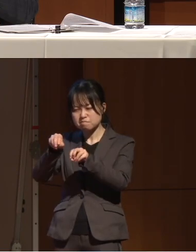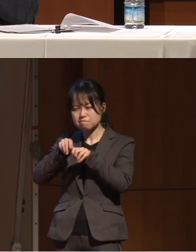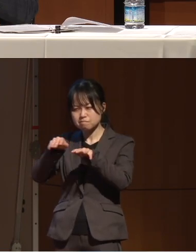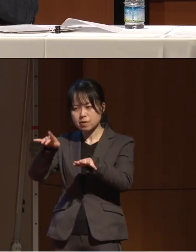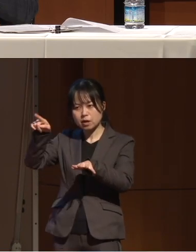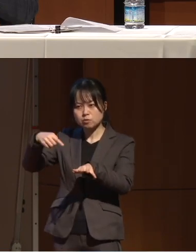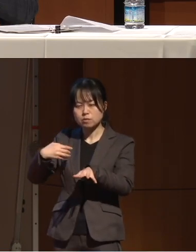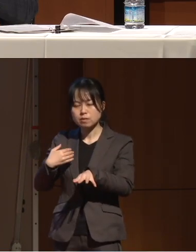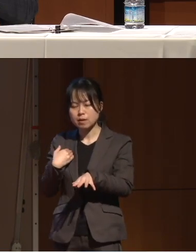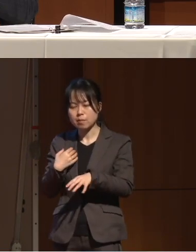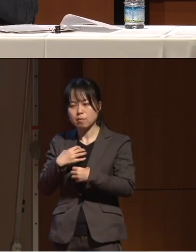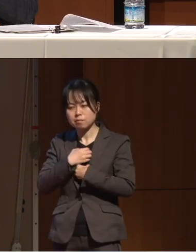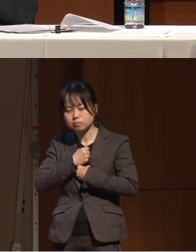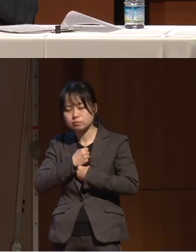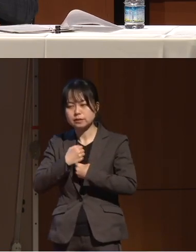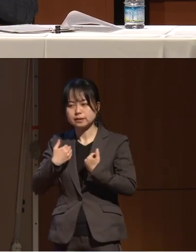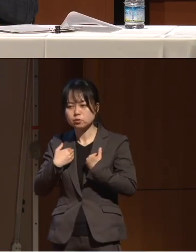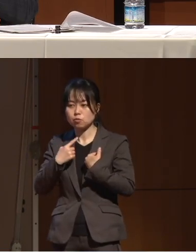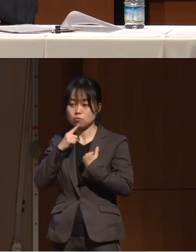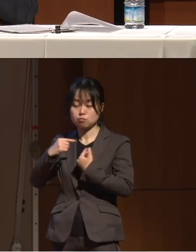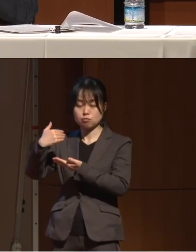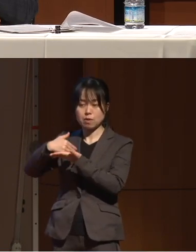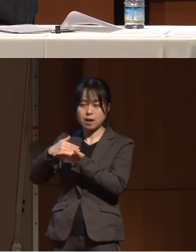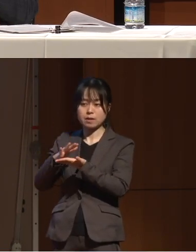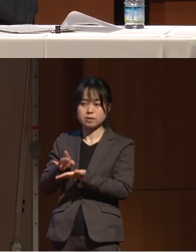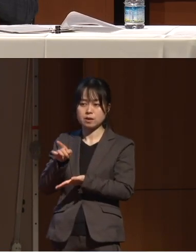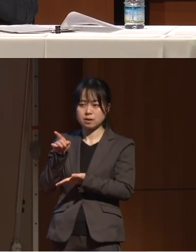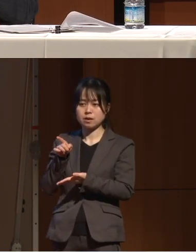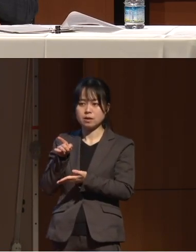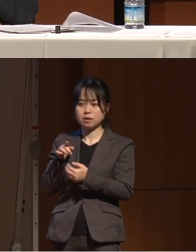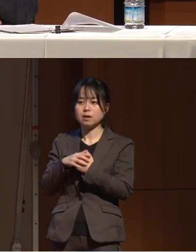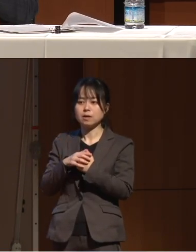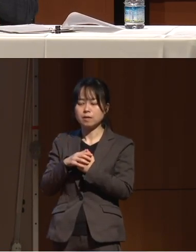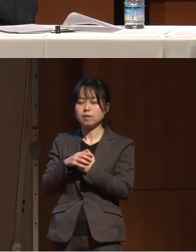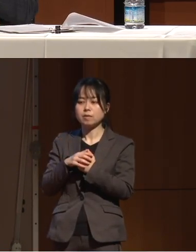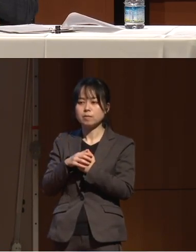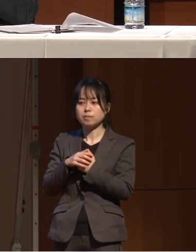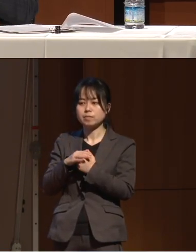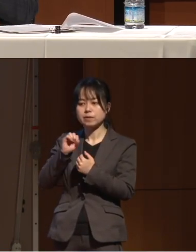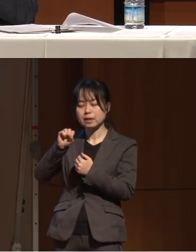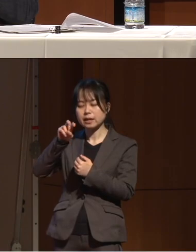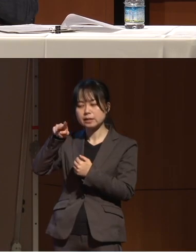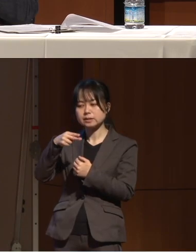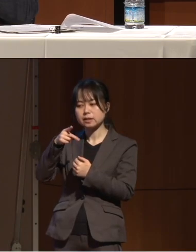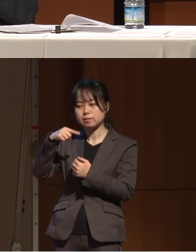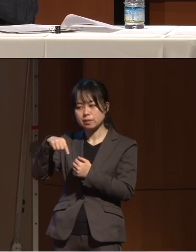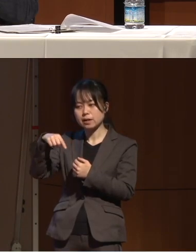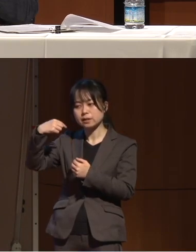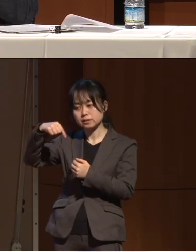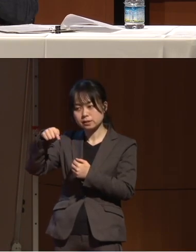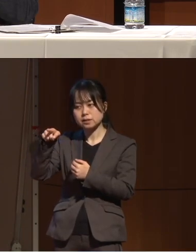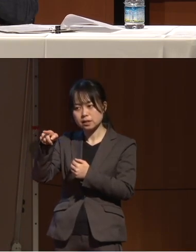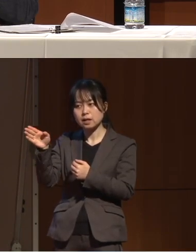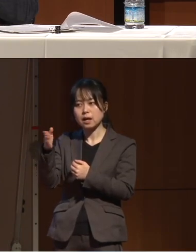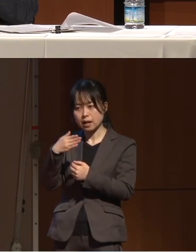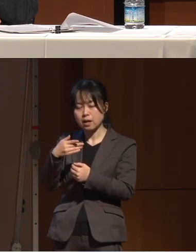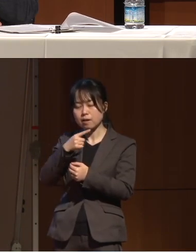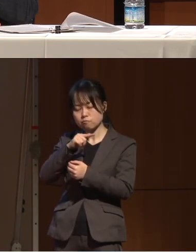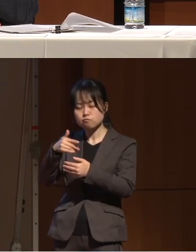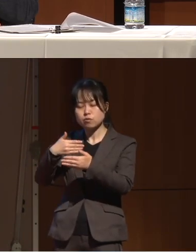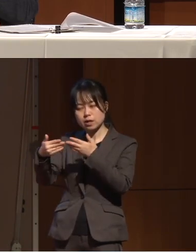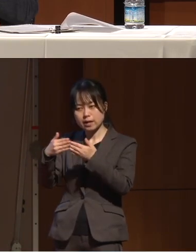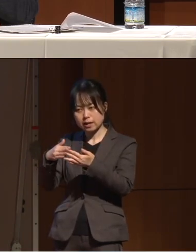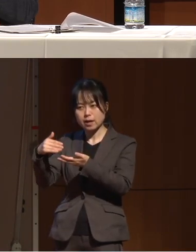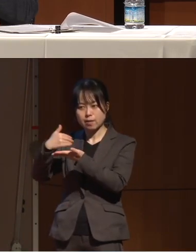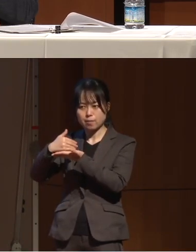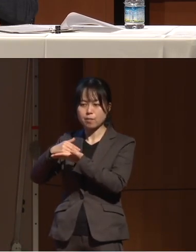experience. I believe she will share her experiences, including the challenge of vaccine development,